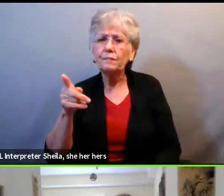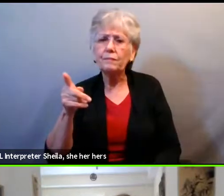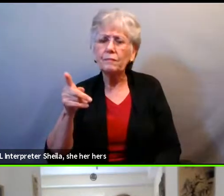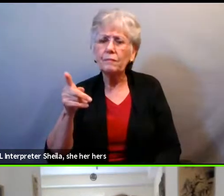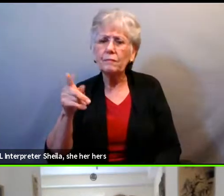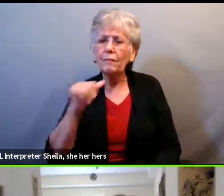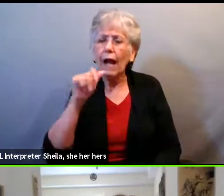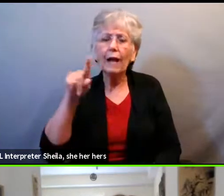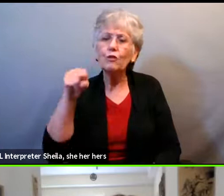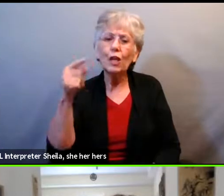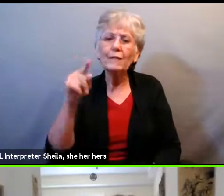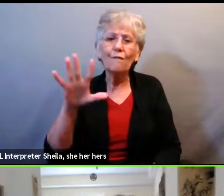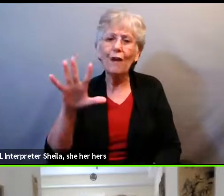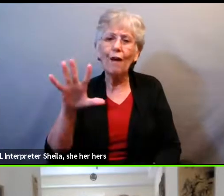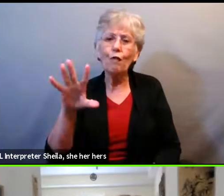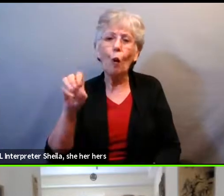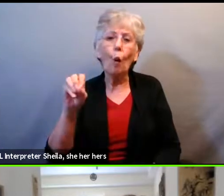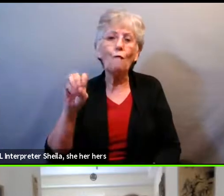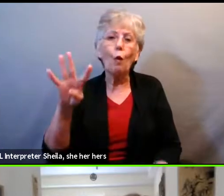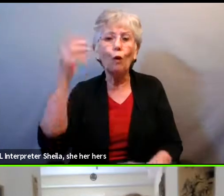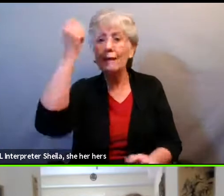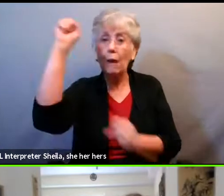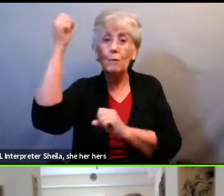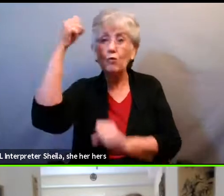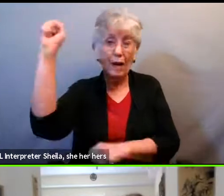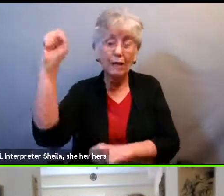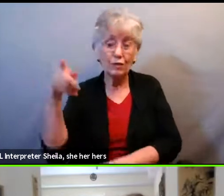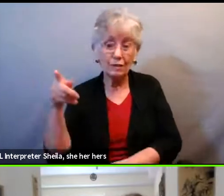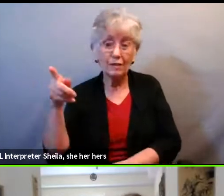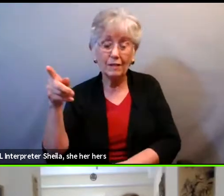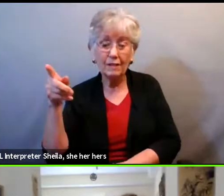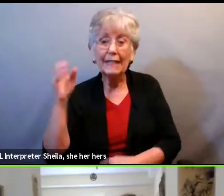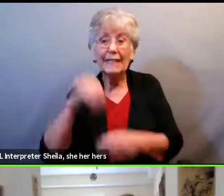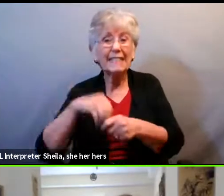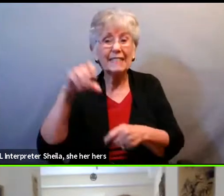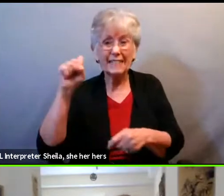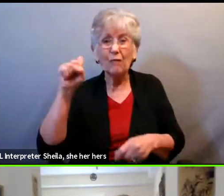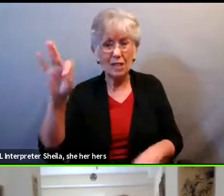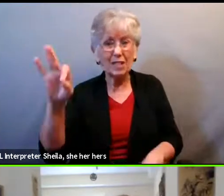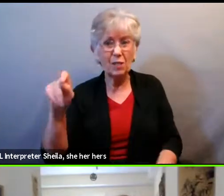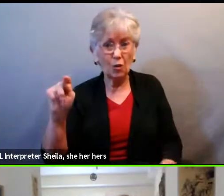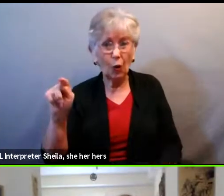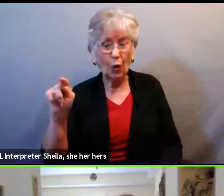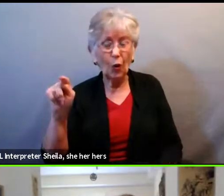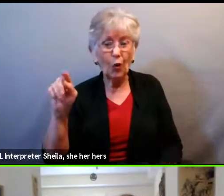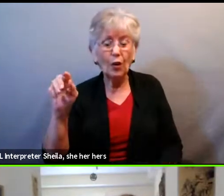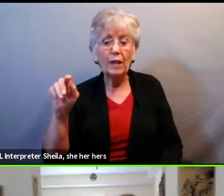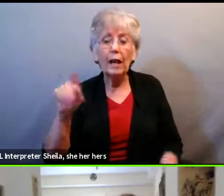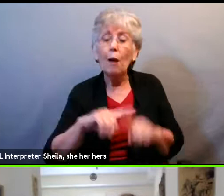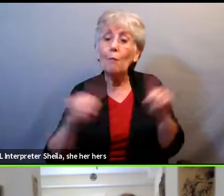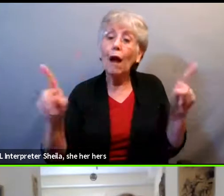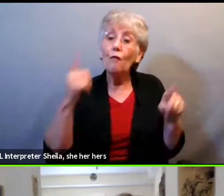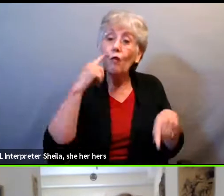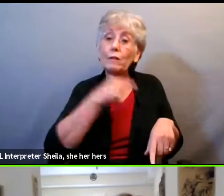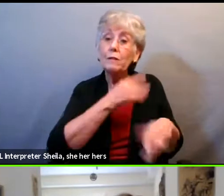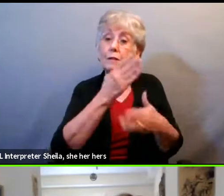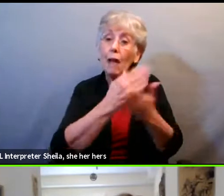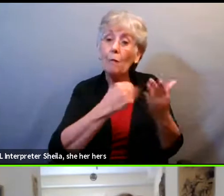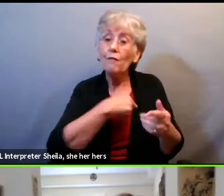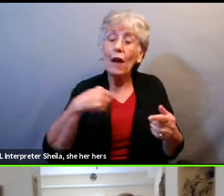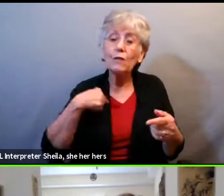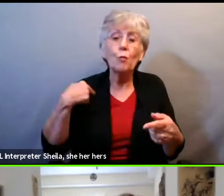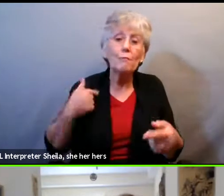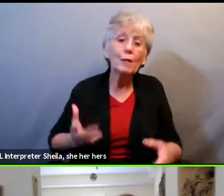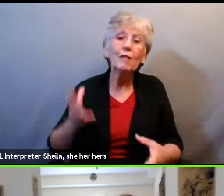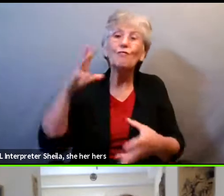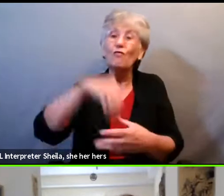not just the 504 demonstrations in San Francisco, but for some of us, we'd been involved with this